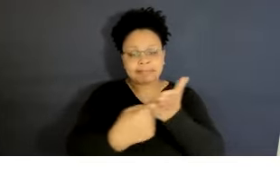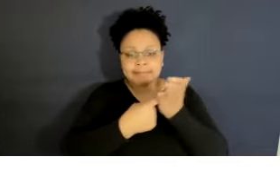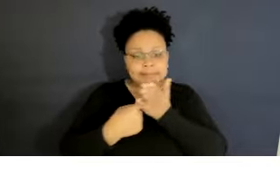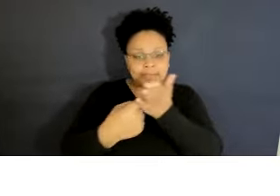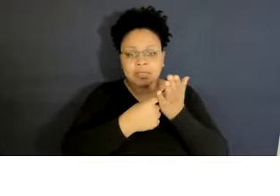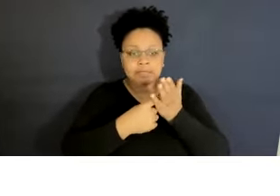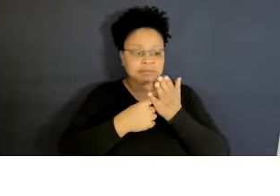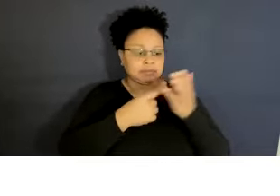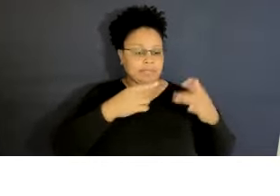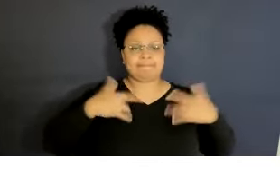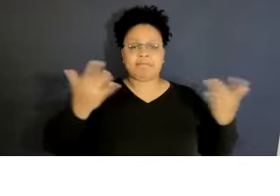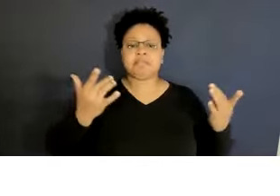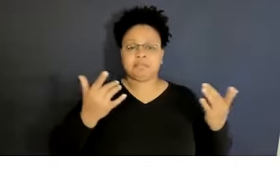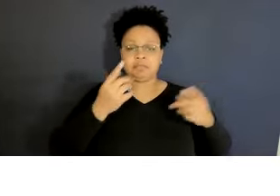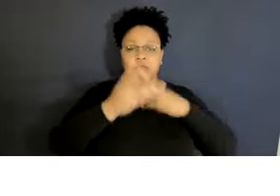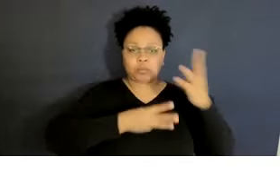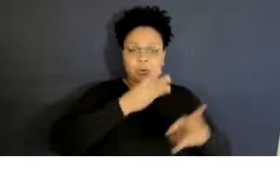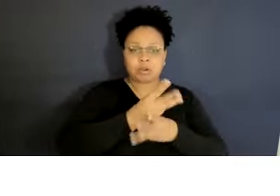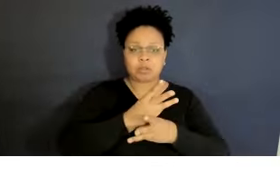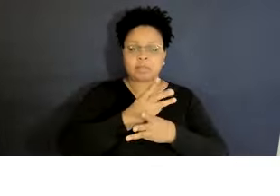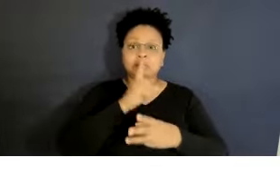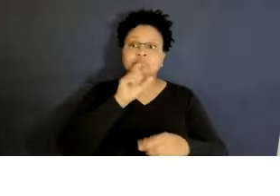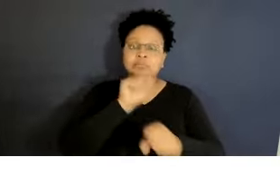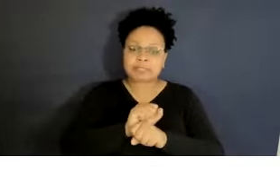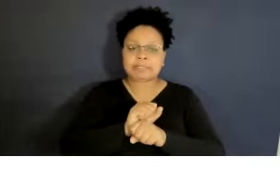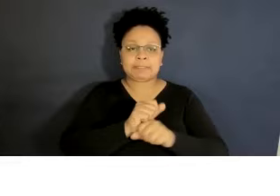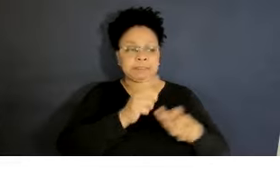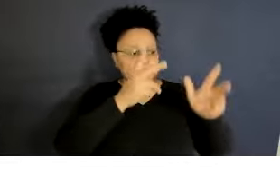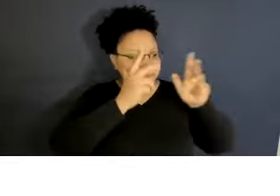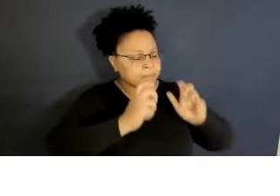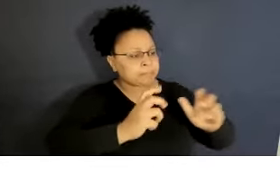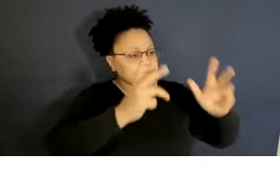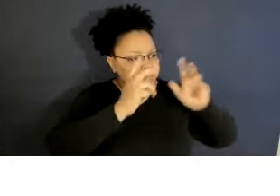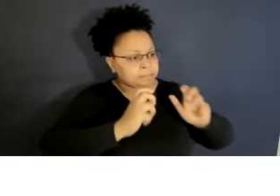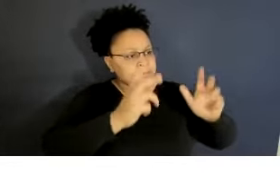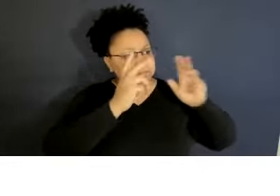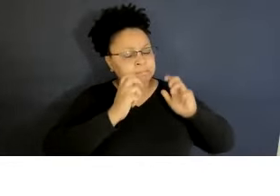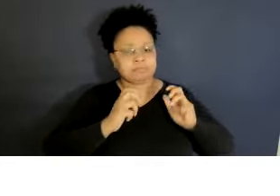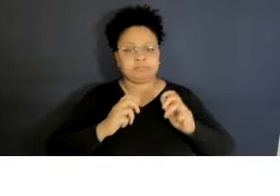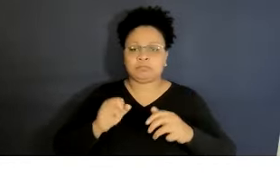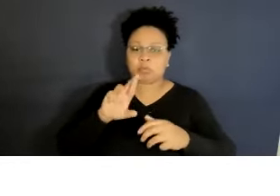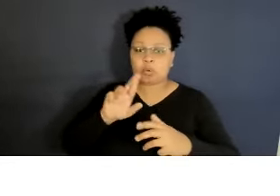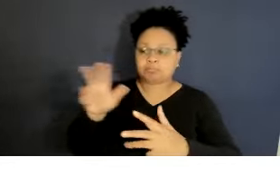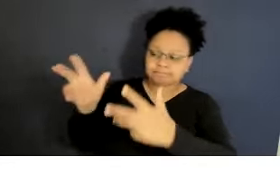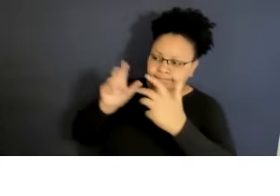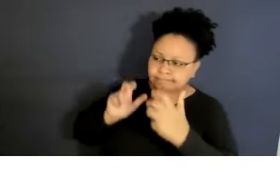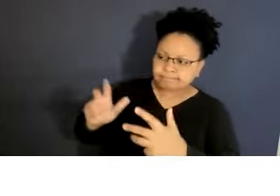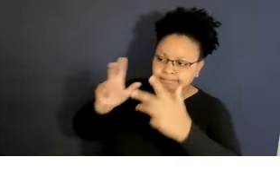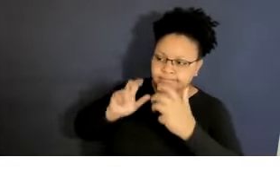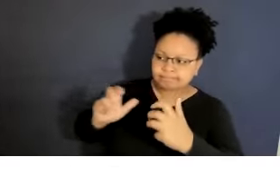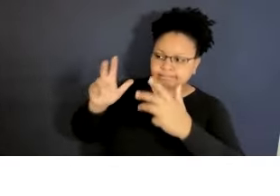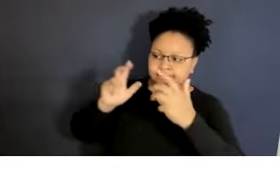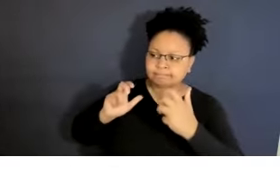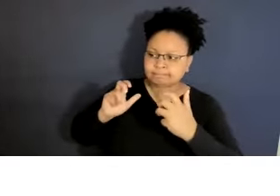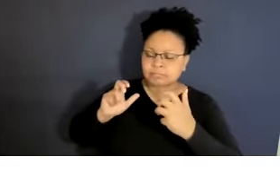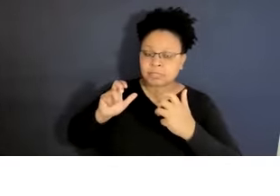listening deeply to each other, because it may so happen that we are going through the